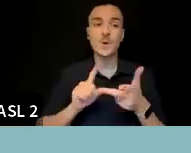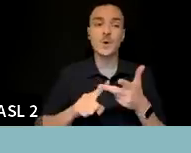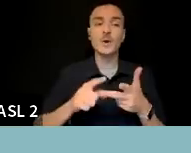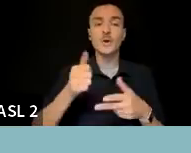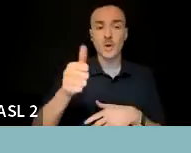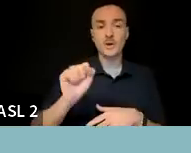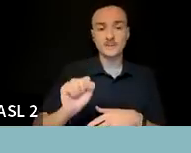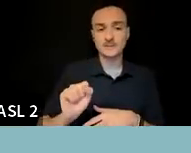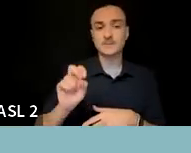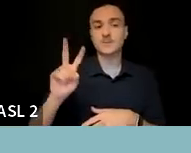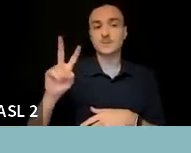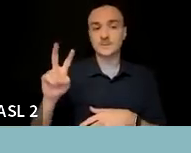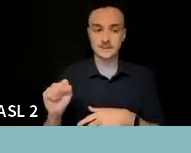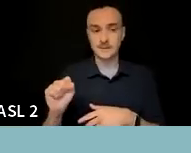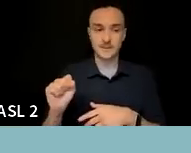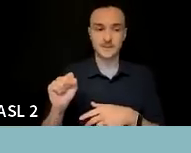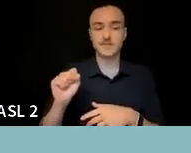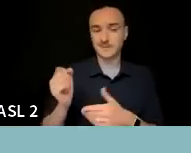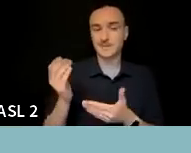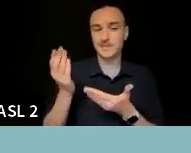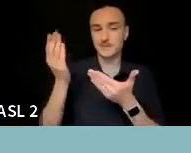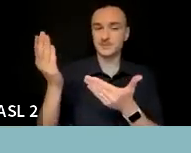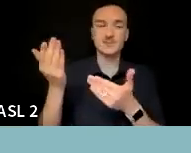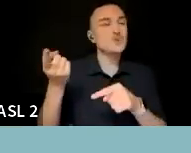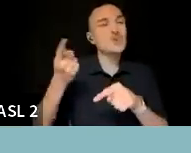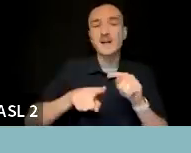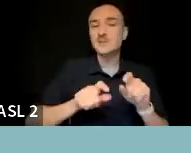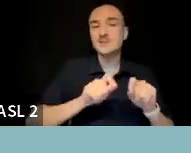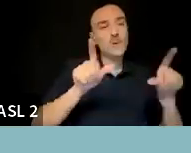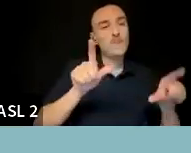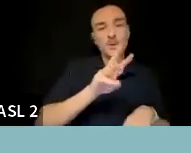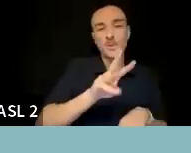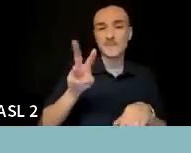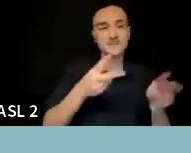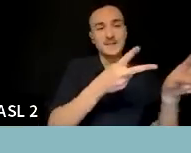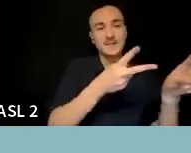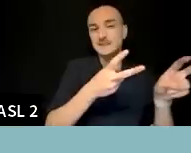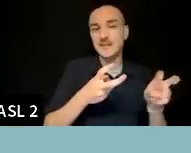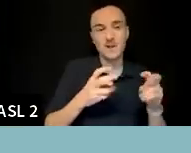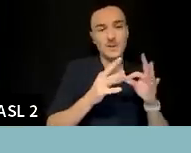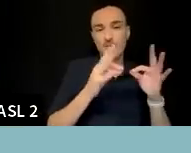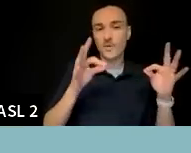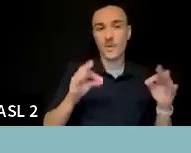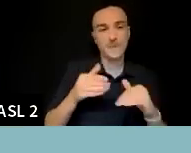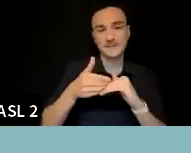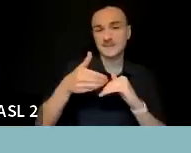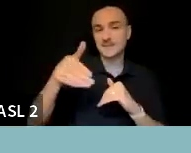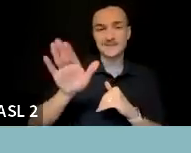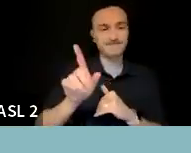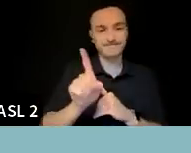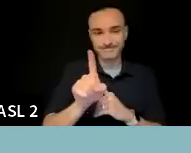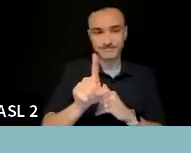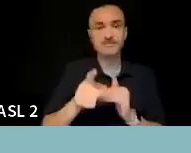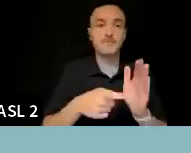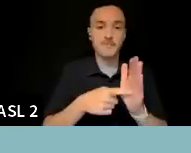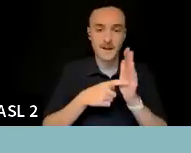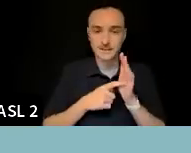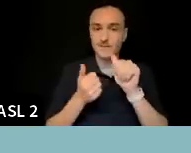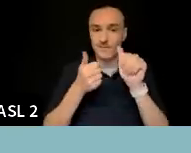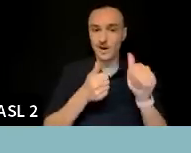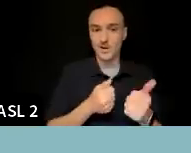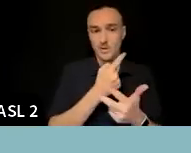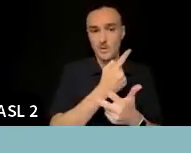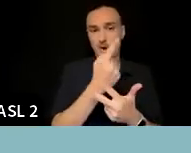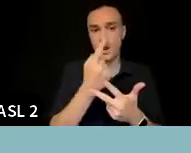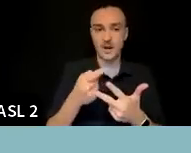our website, download a bunch of forms, and send them in. You must use one of those online systems. Your Office of Sponsored Research